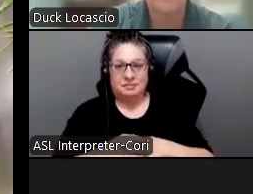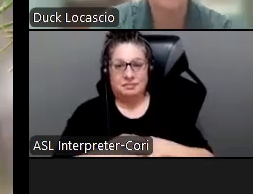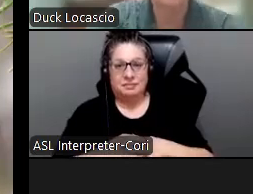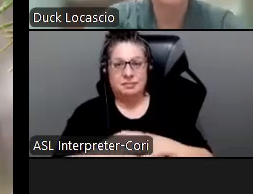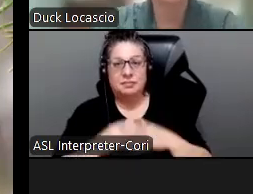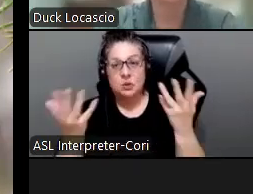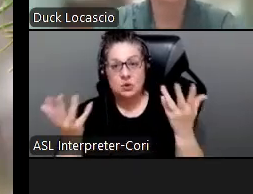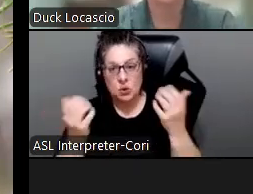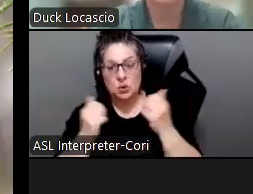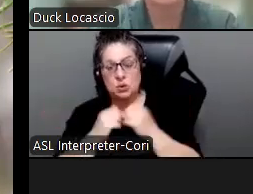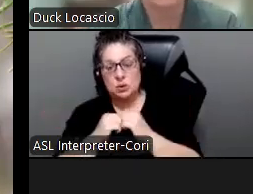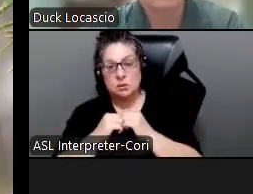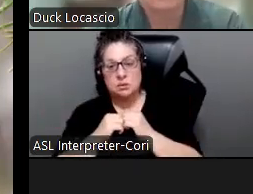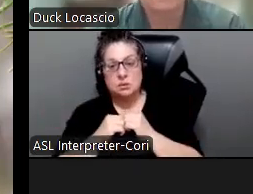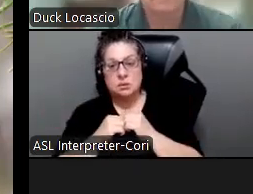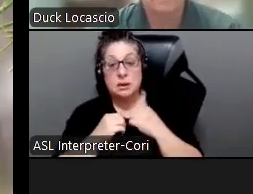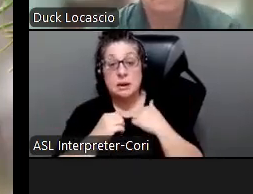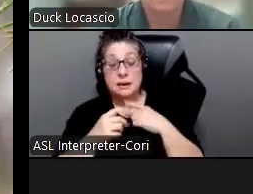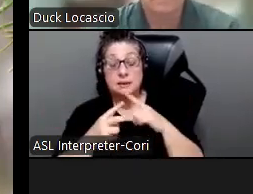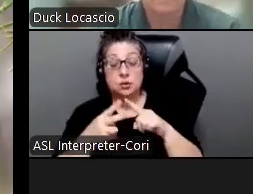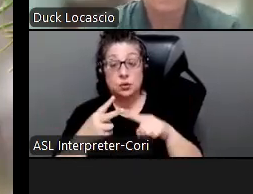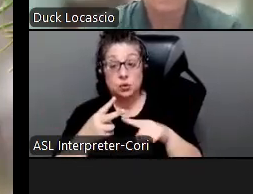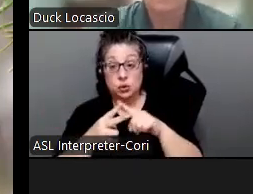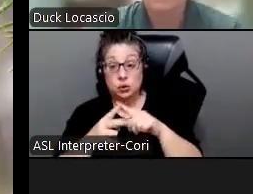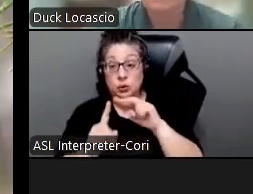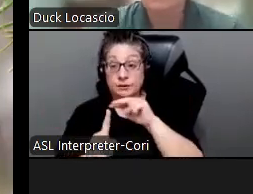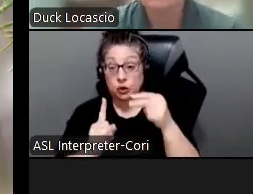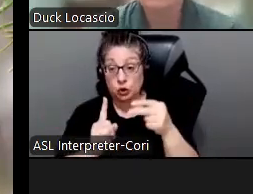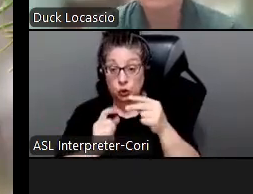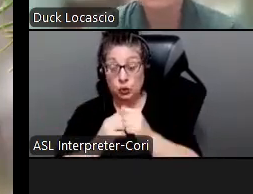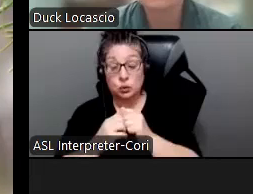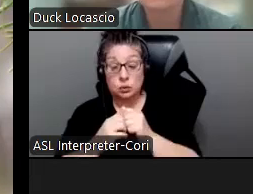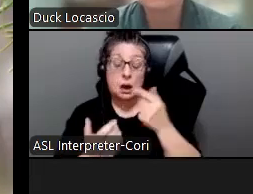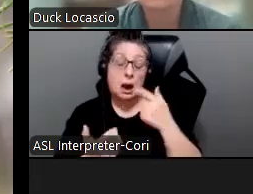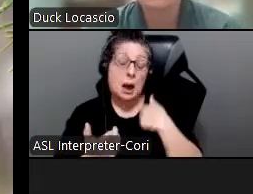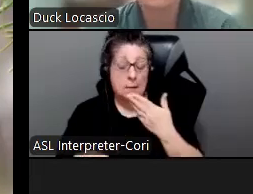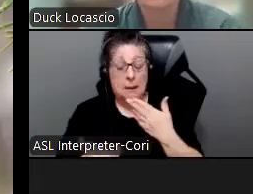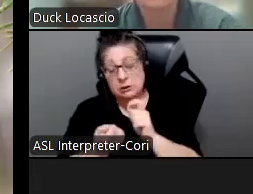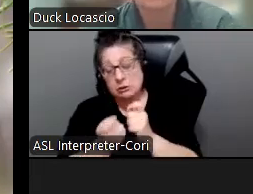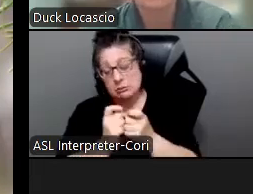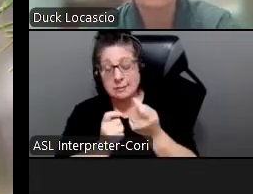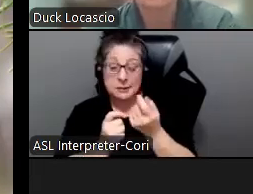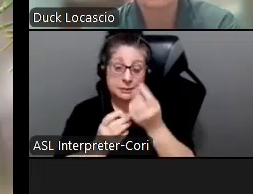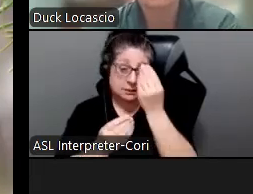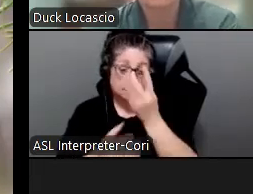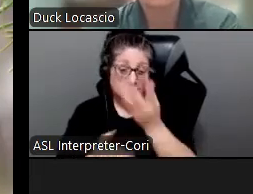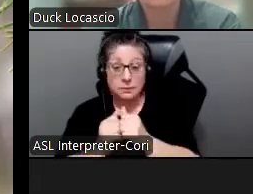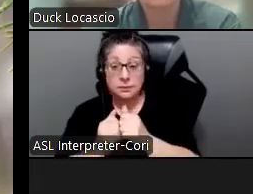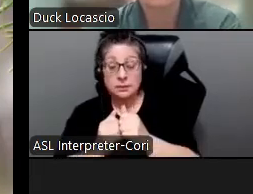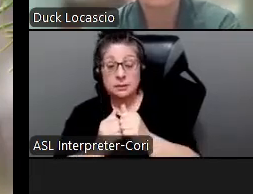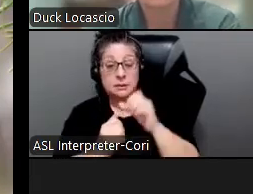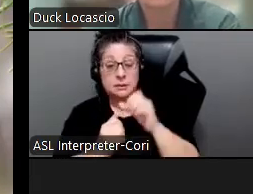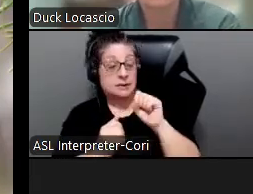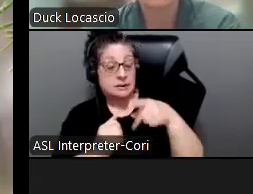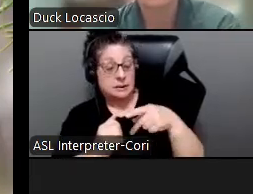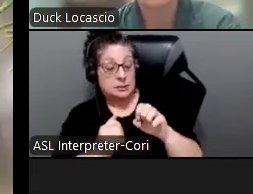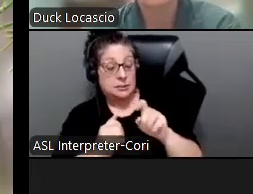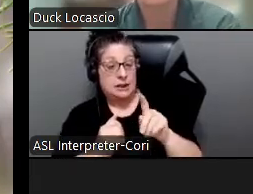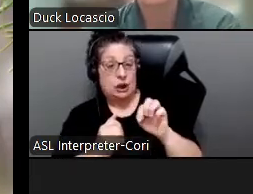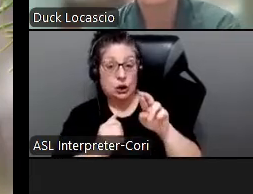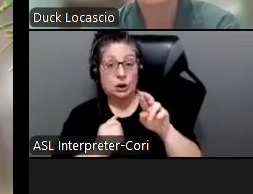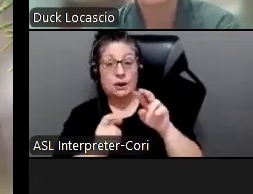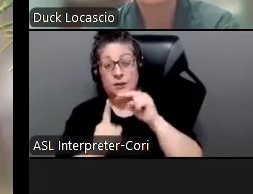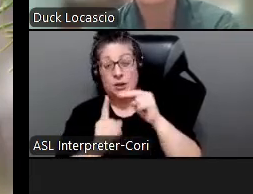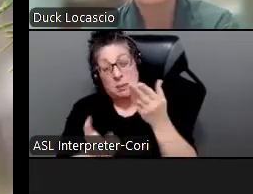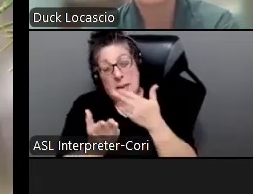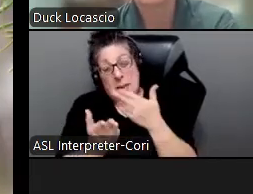And so there are two ways to view the webinar. I might change things up a wee bit. I will say that the speaker view might be better for this